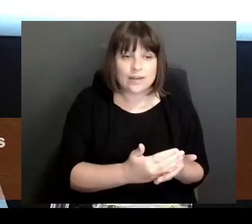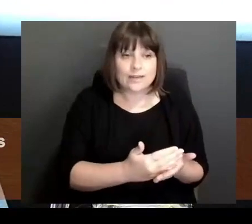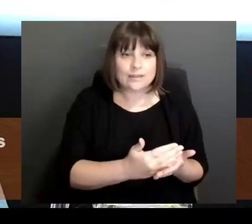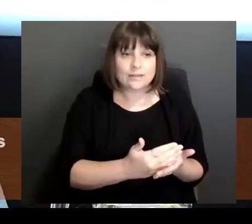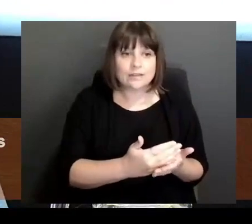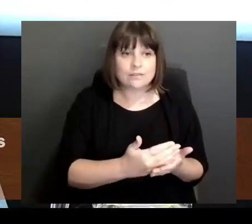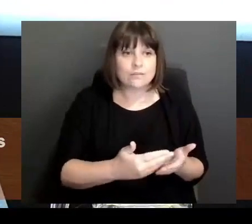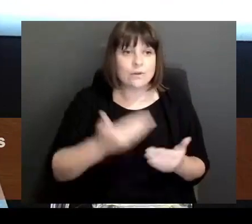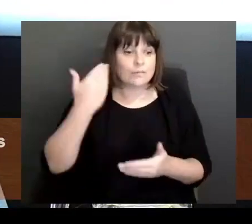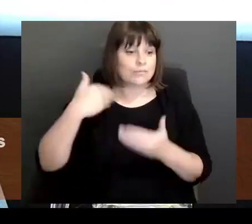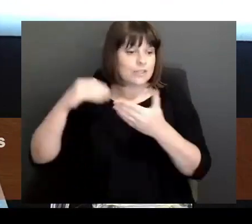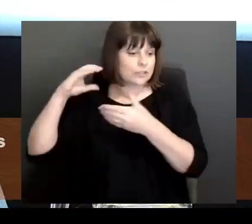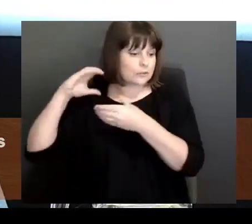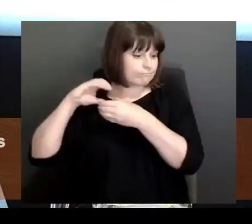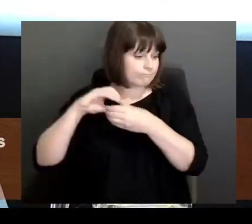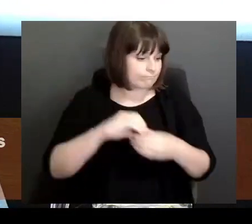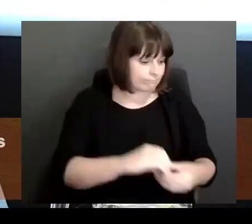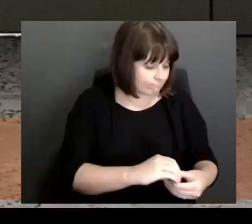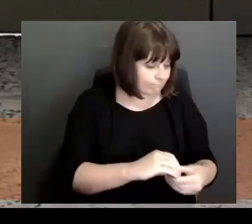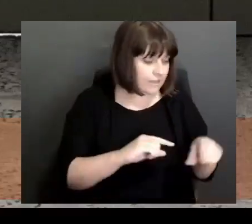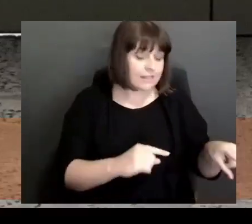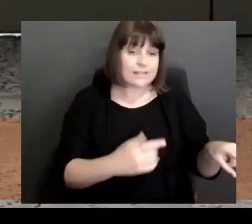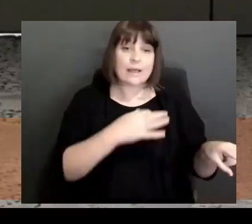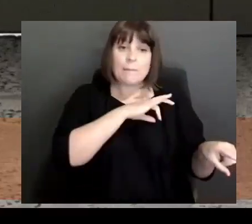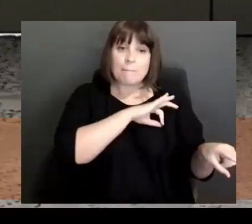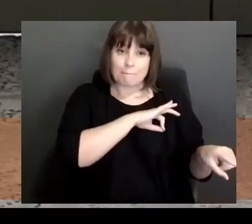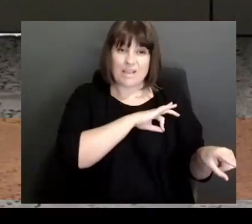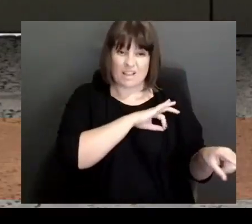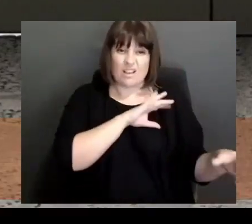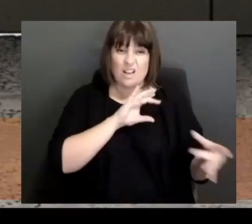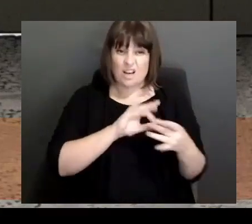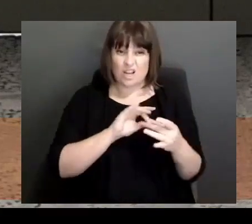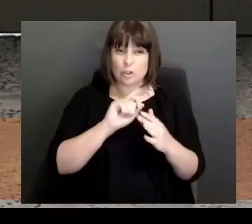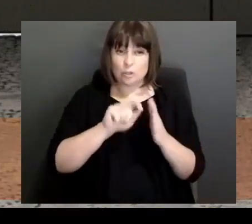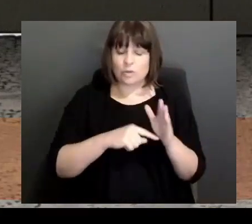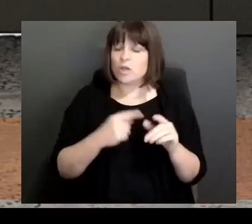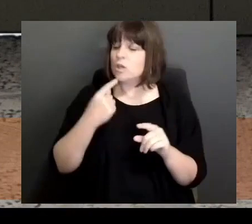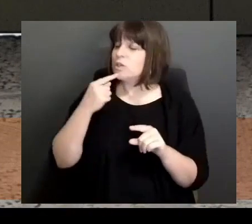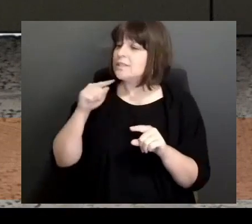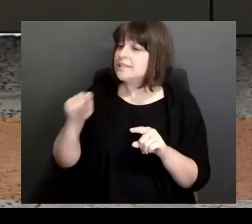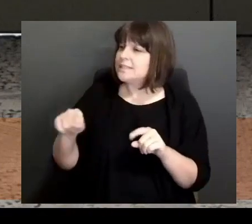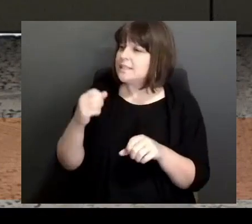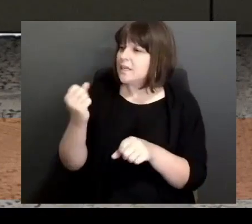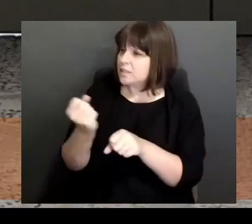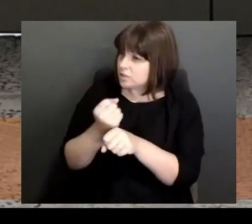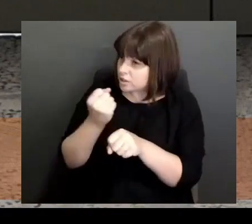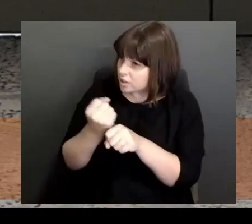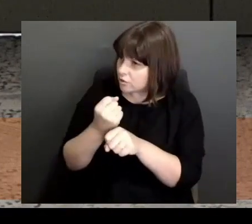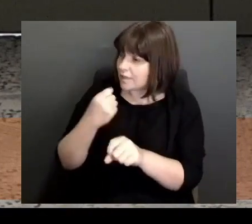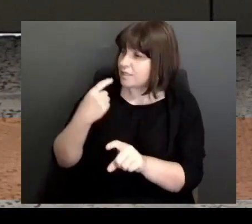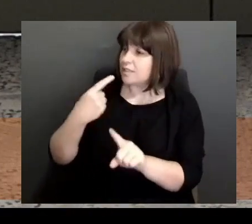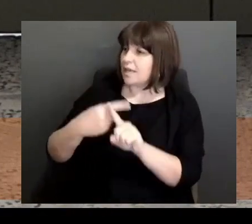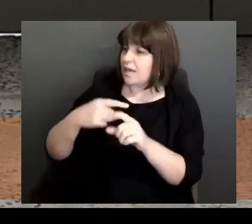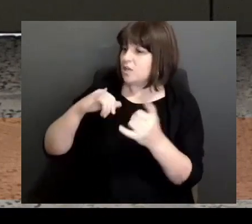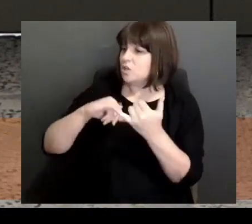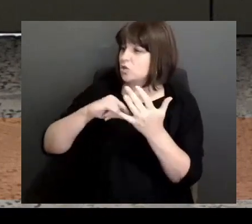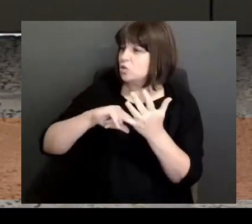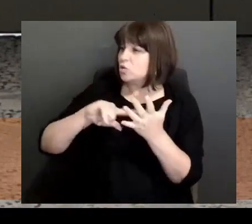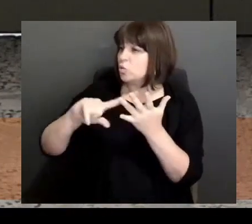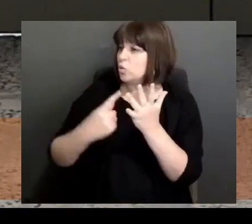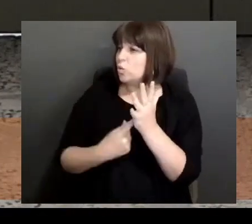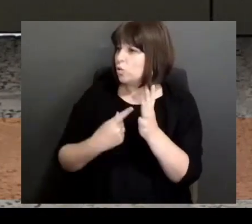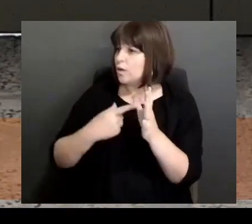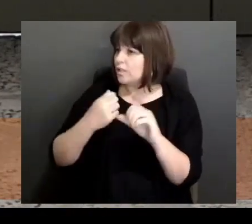projects. So you mentioned generation and storage. Yes. In what way, let's start